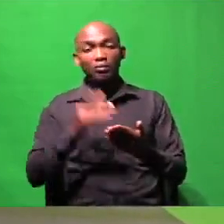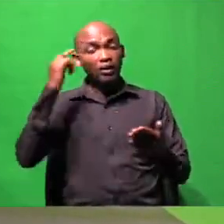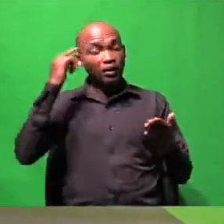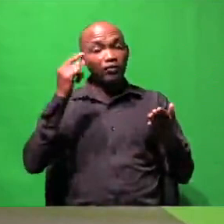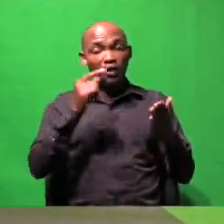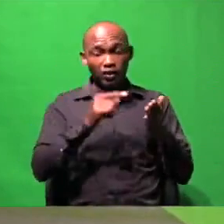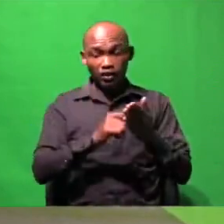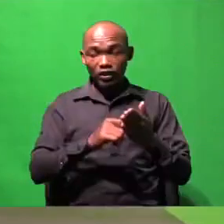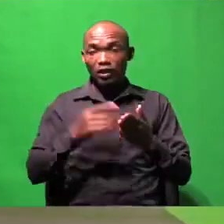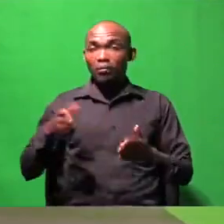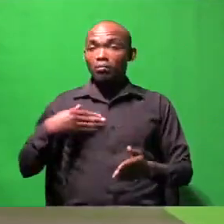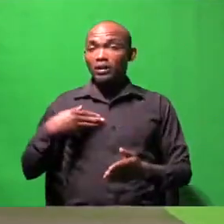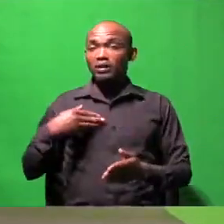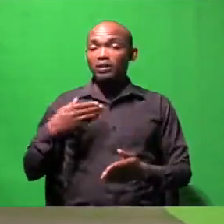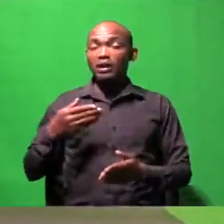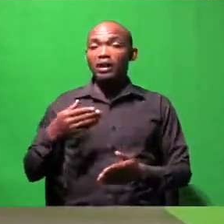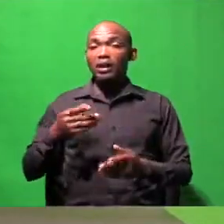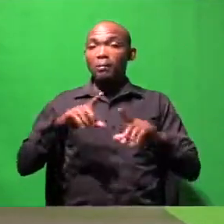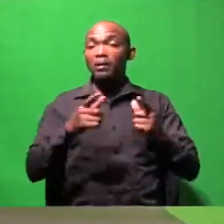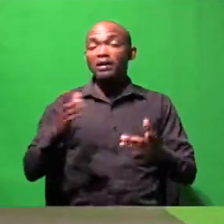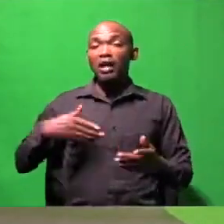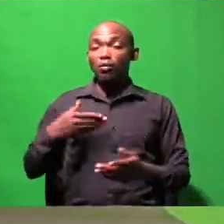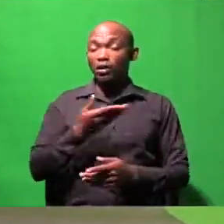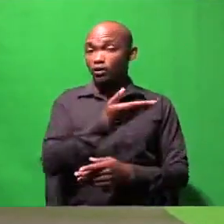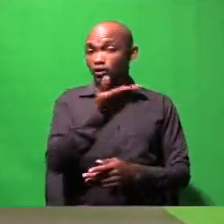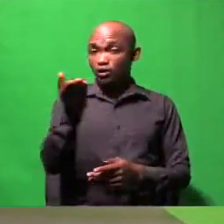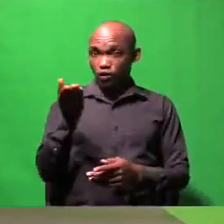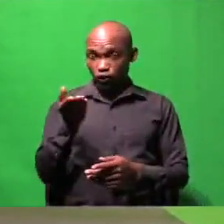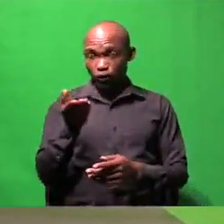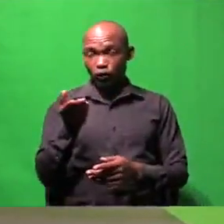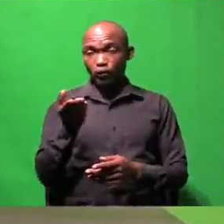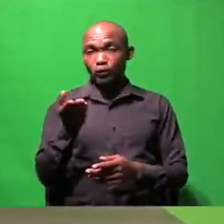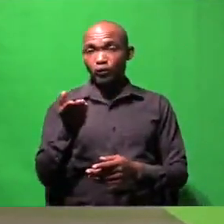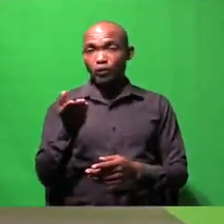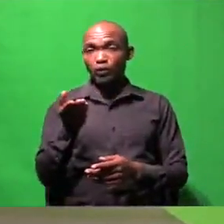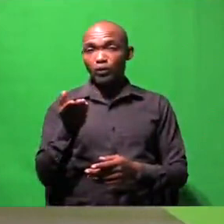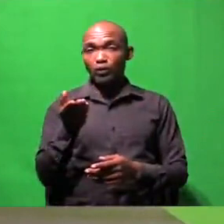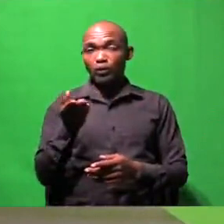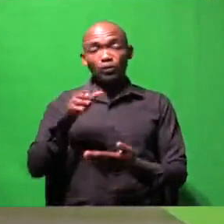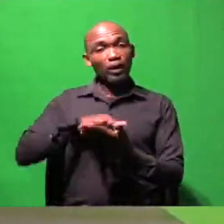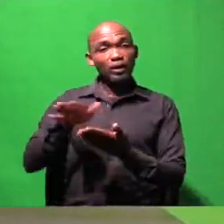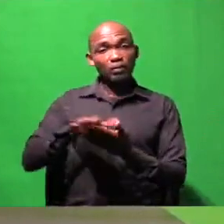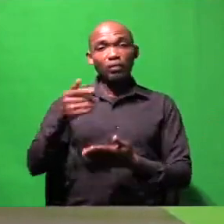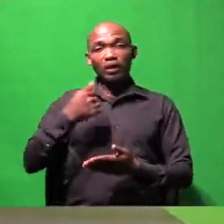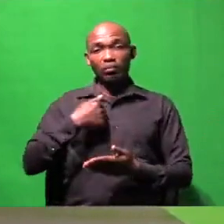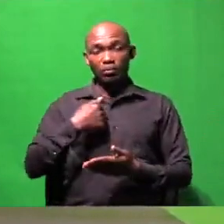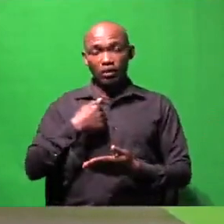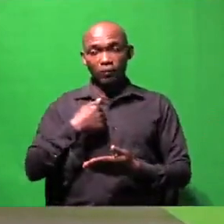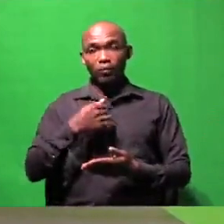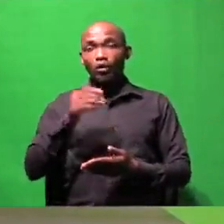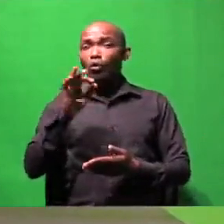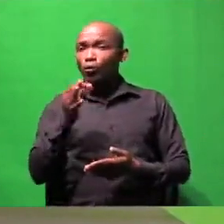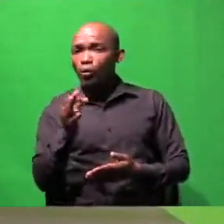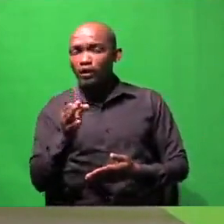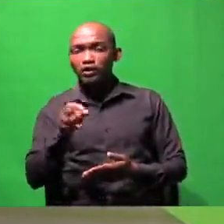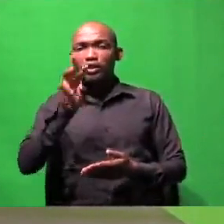are going to tell me that modification may be related to which postulate. I will